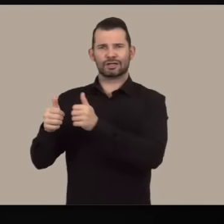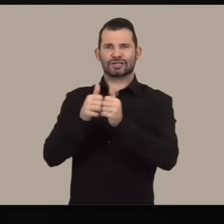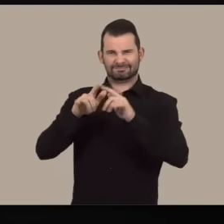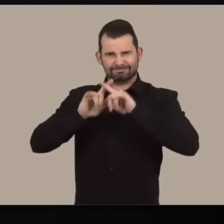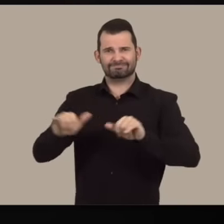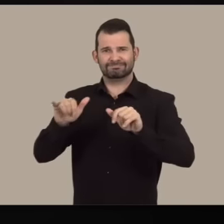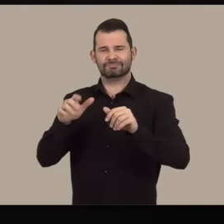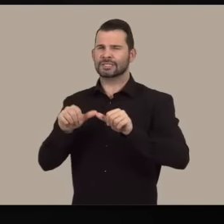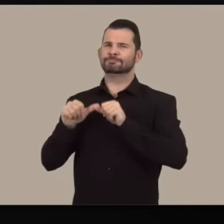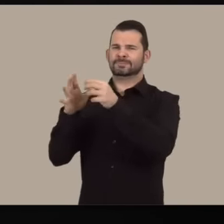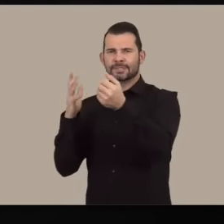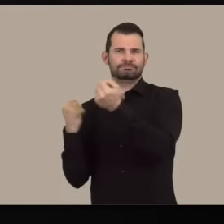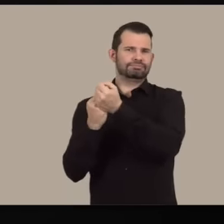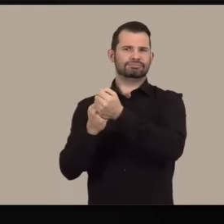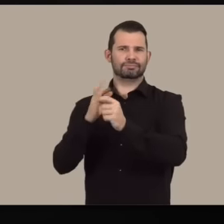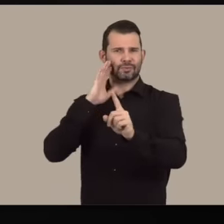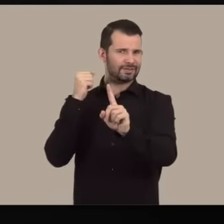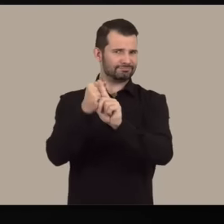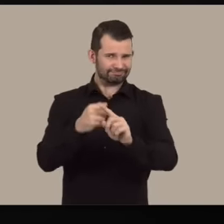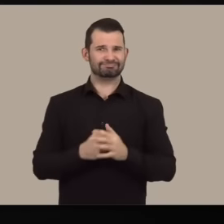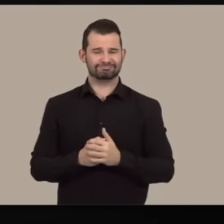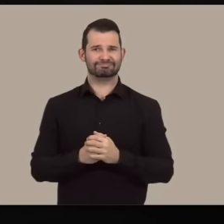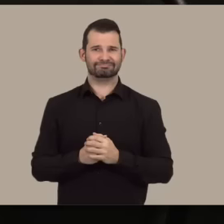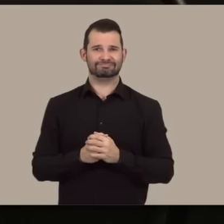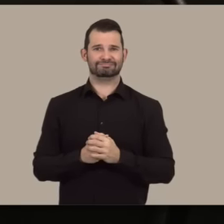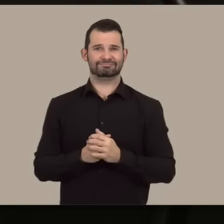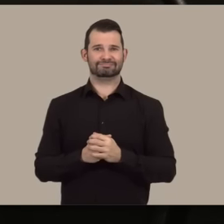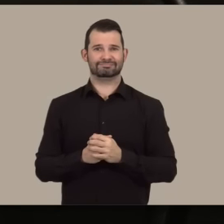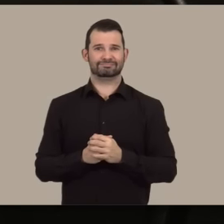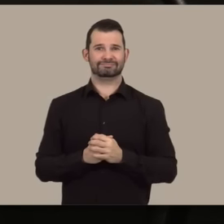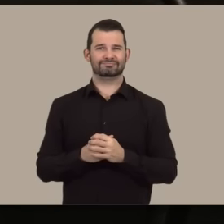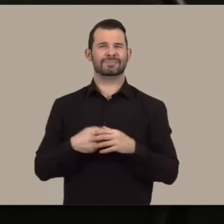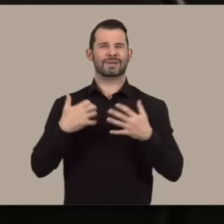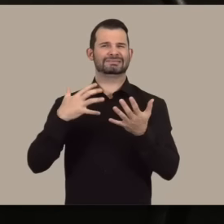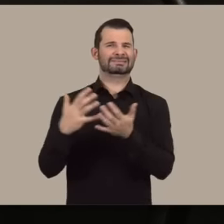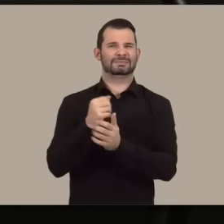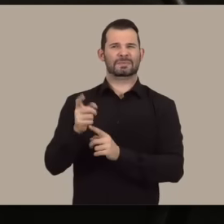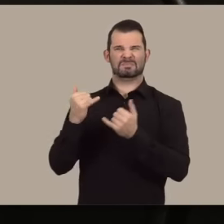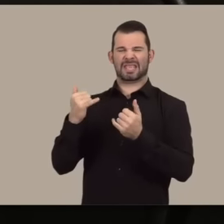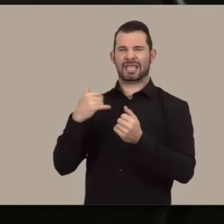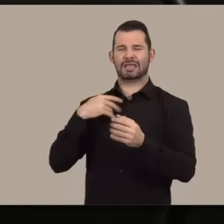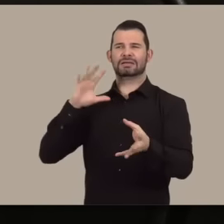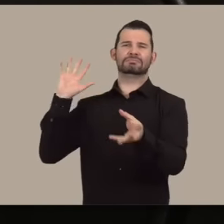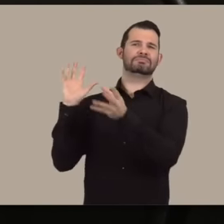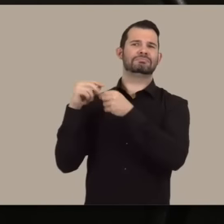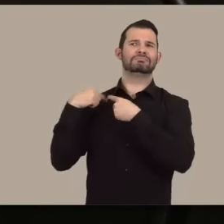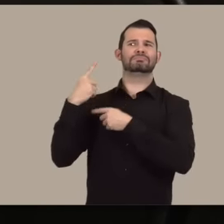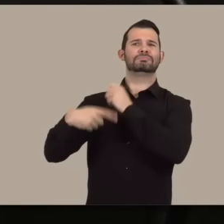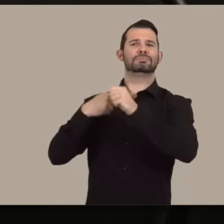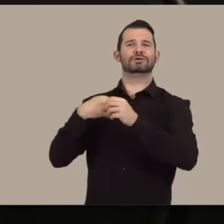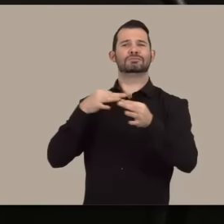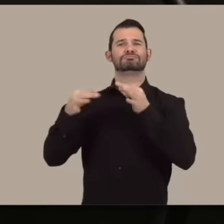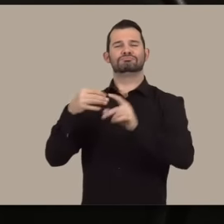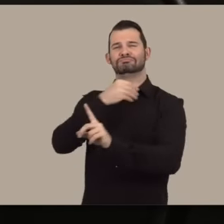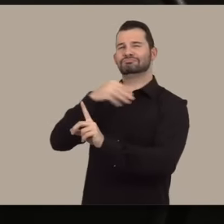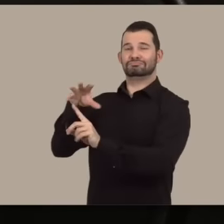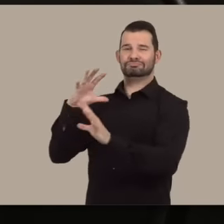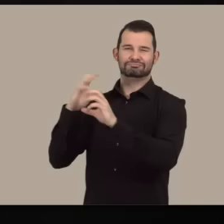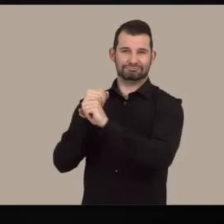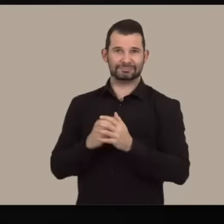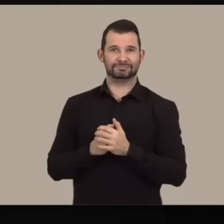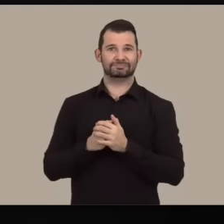plan, together for a lasting impact. I'd like to take a moment now to recap some of the highlights from last